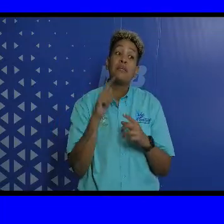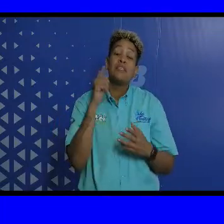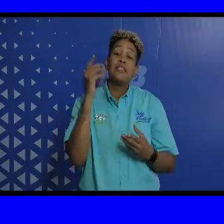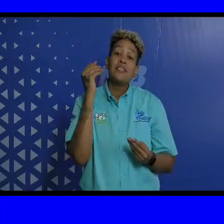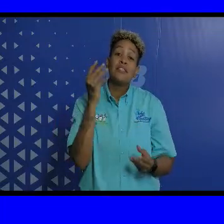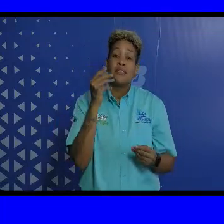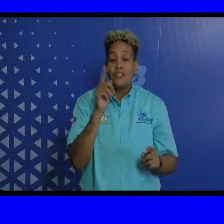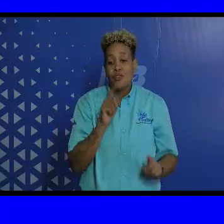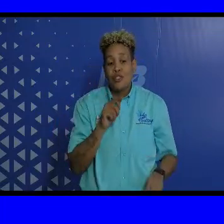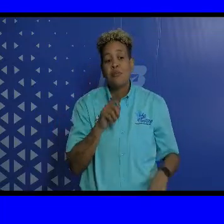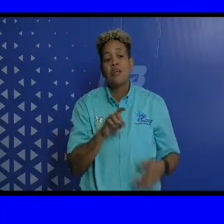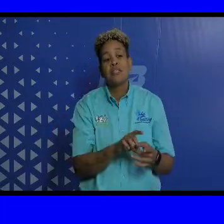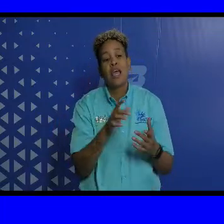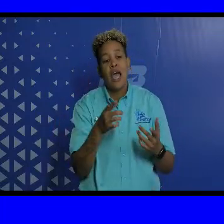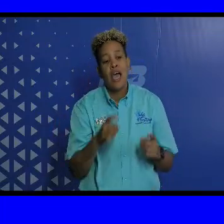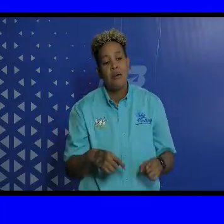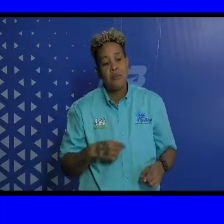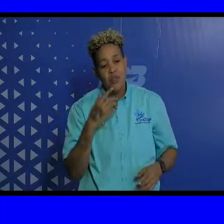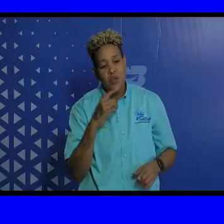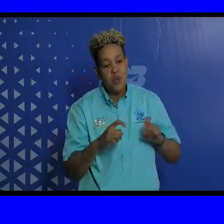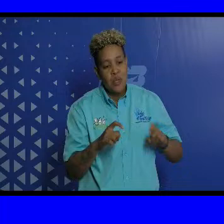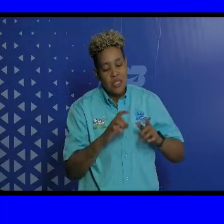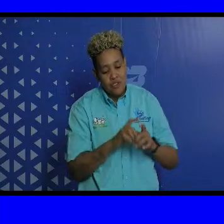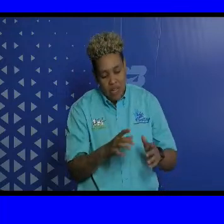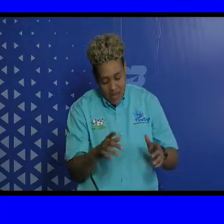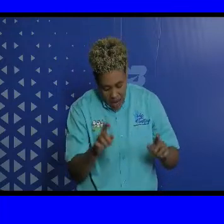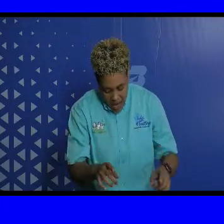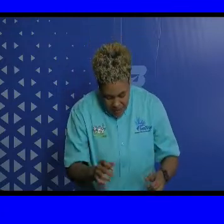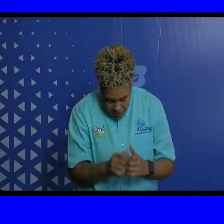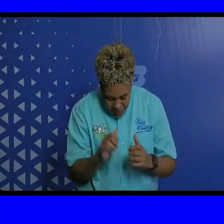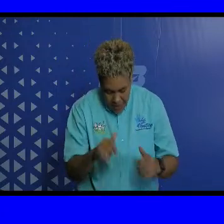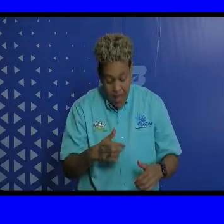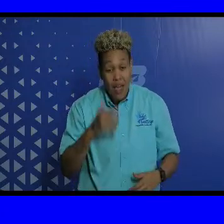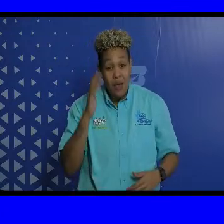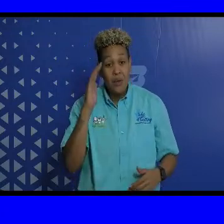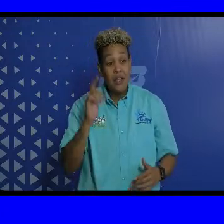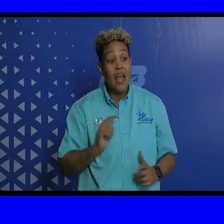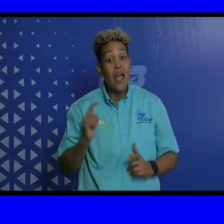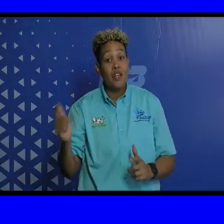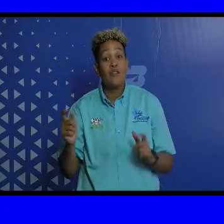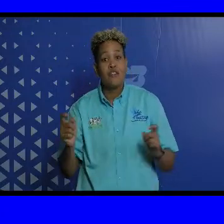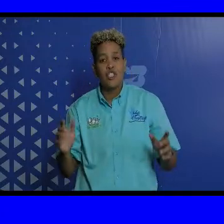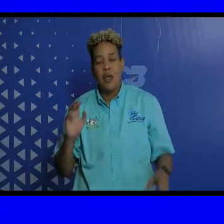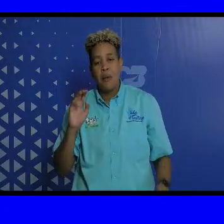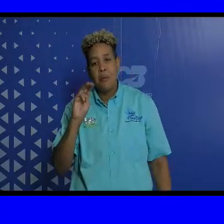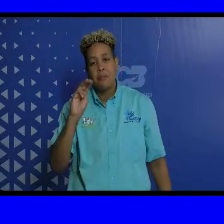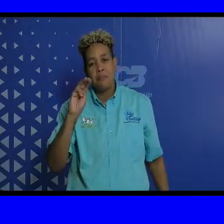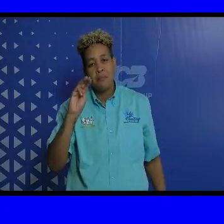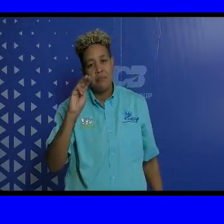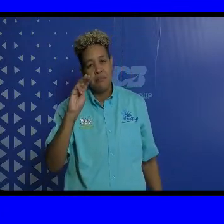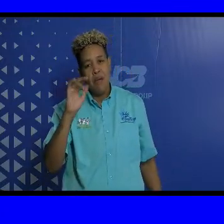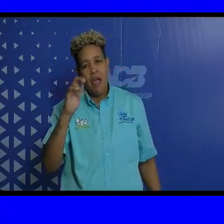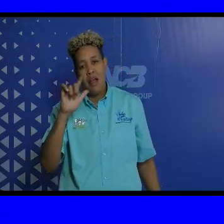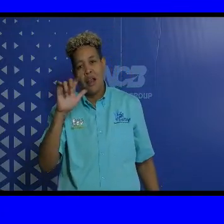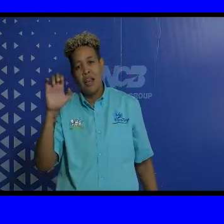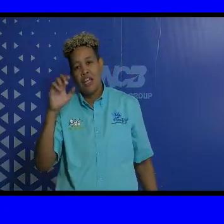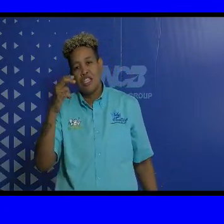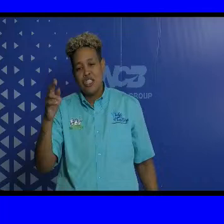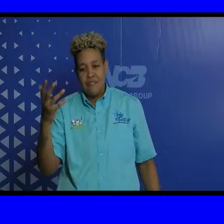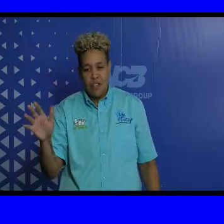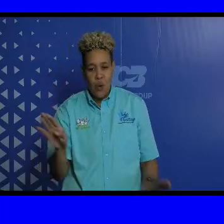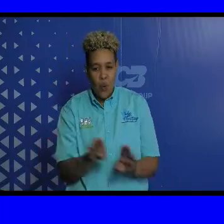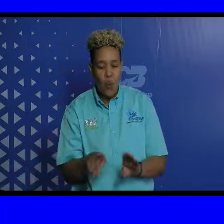insightful responses, I think, to the questions that have been asked. And with that, I'll hand over, Chairman, for you to close out the briefing for